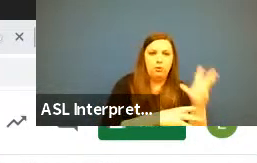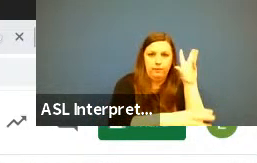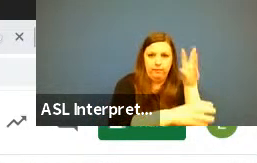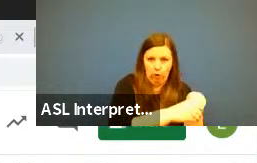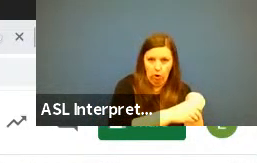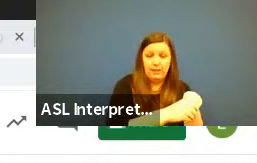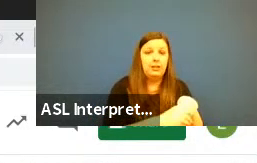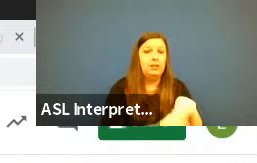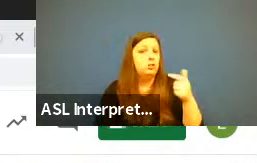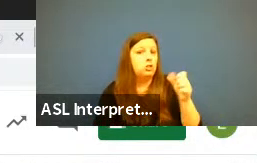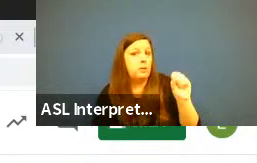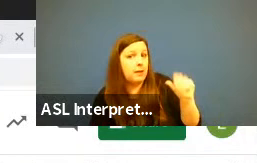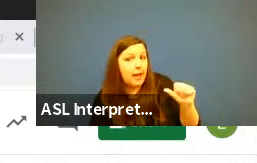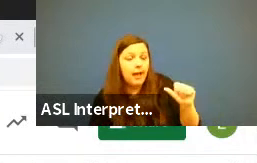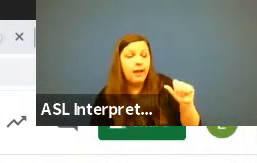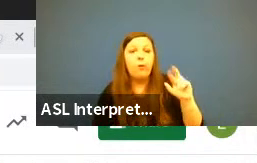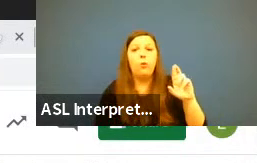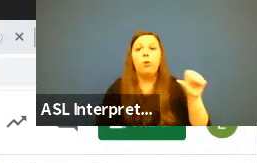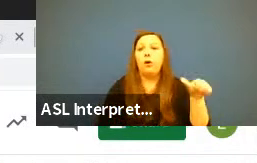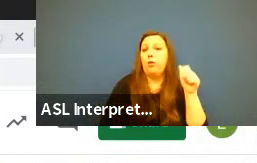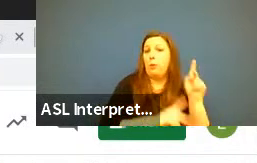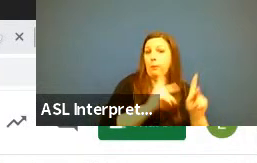other people,